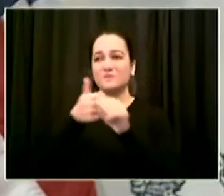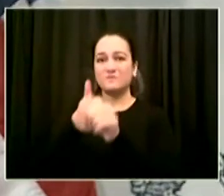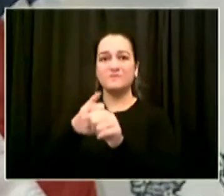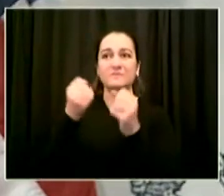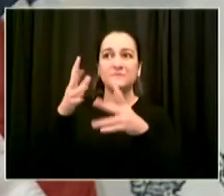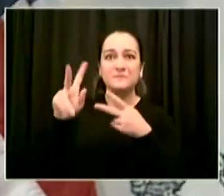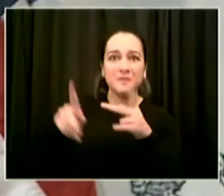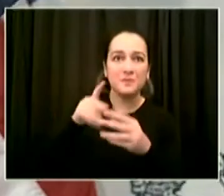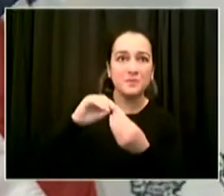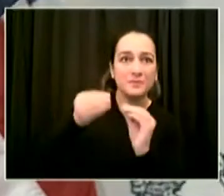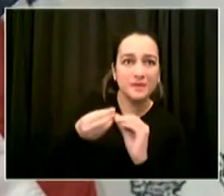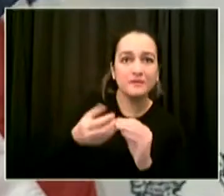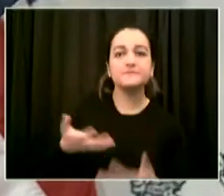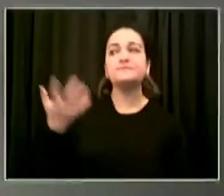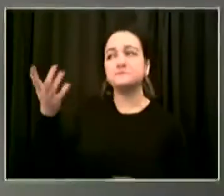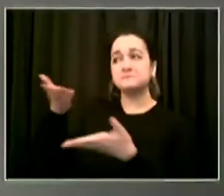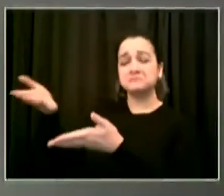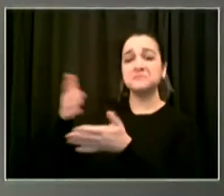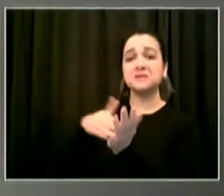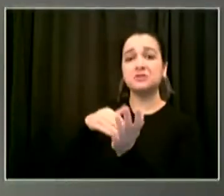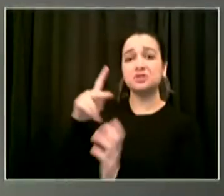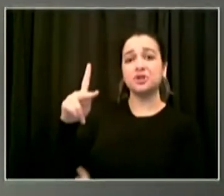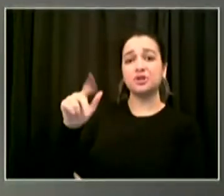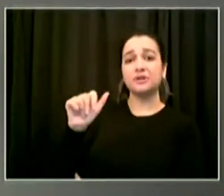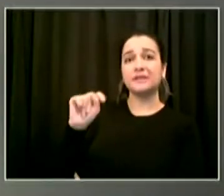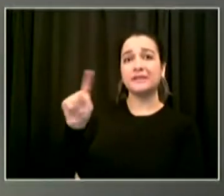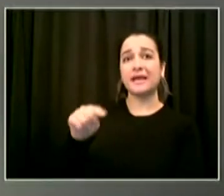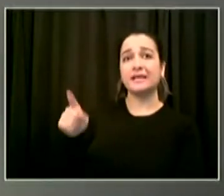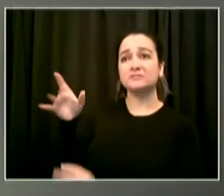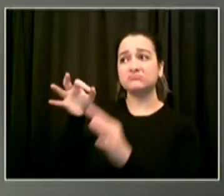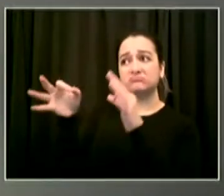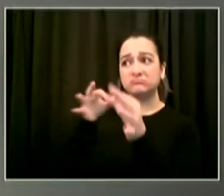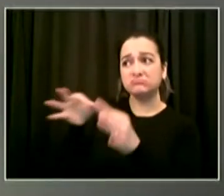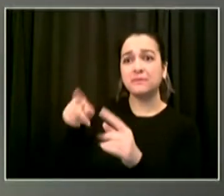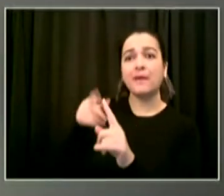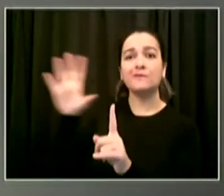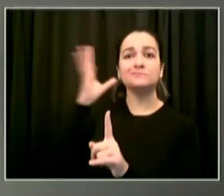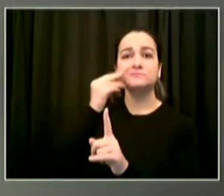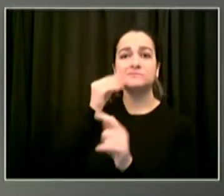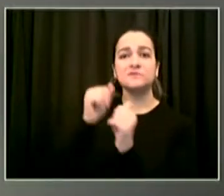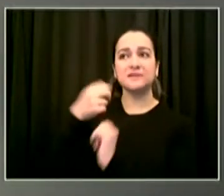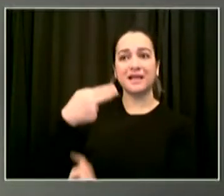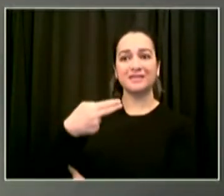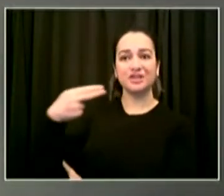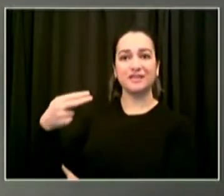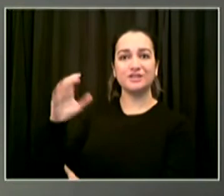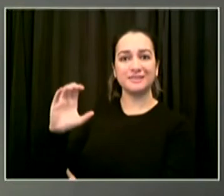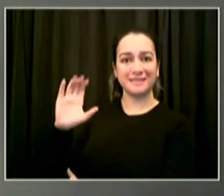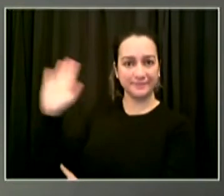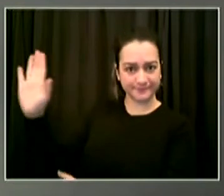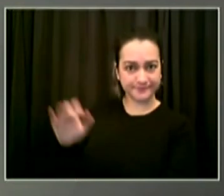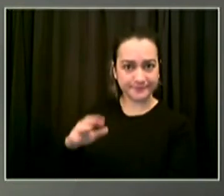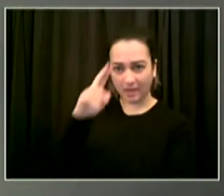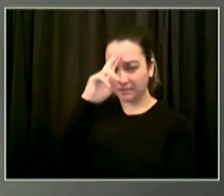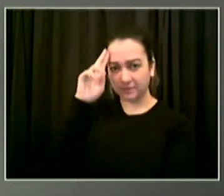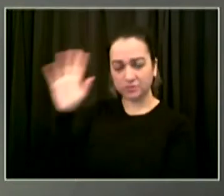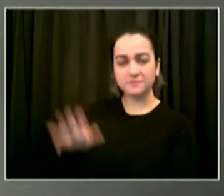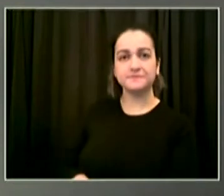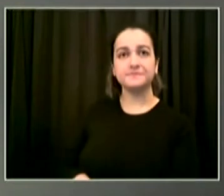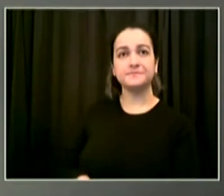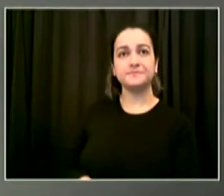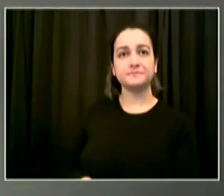right. We have not had a problem with having to waste doses. We maintain an appointment system so we